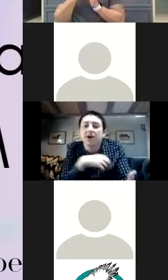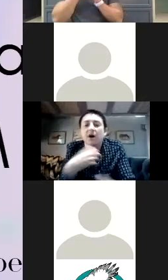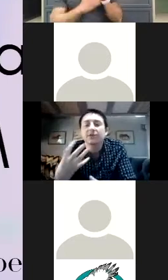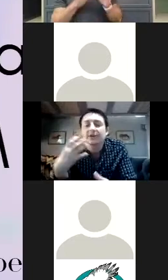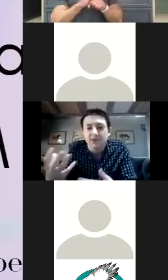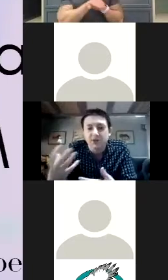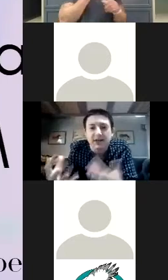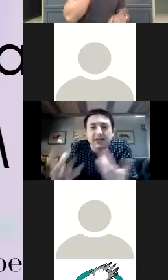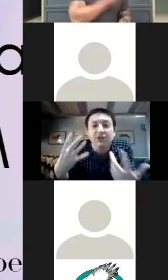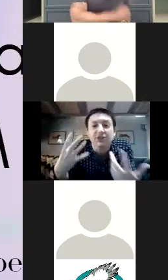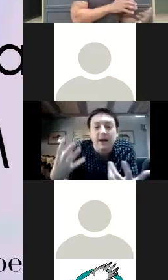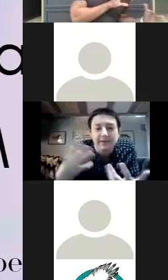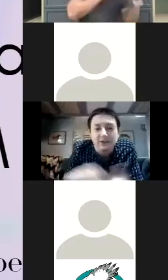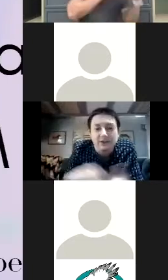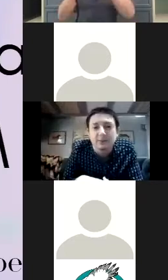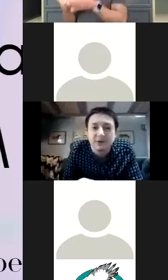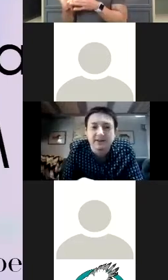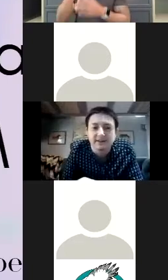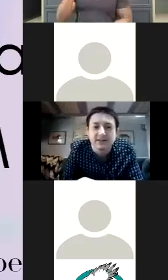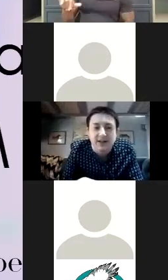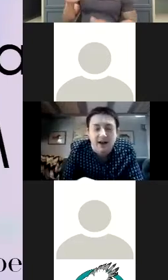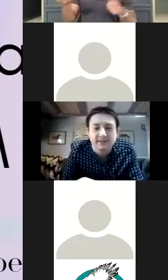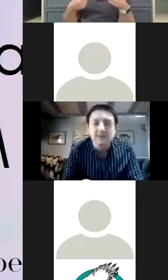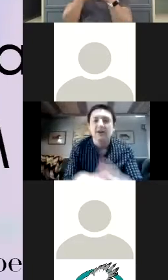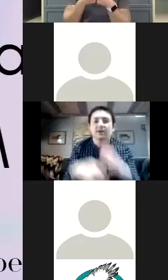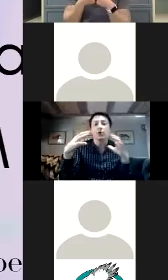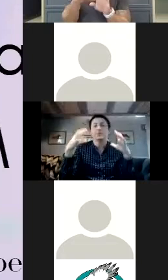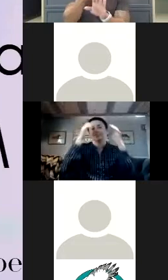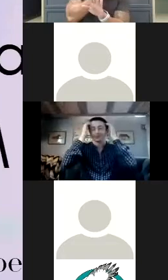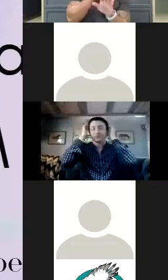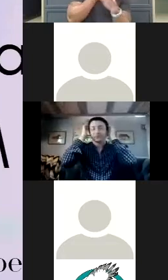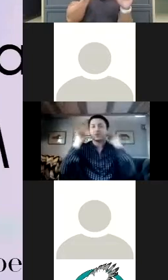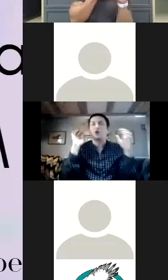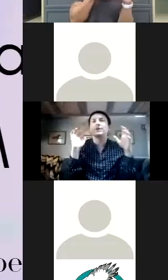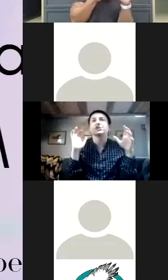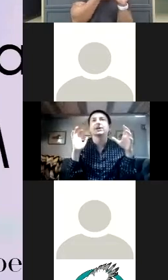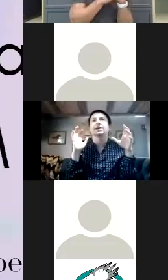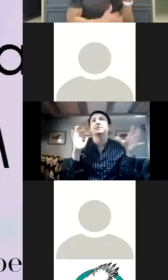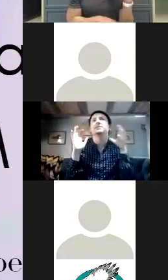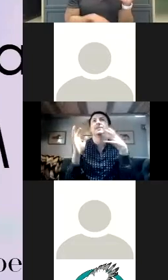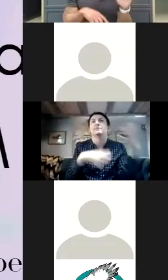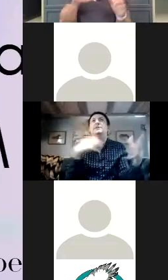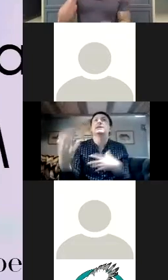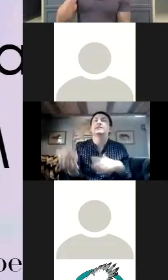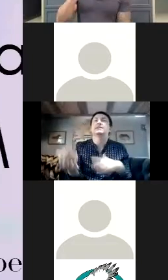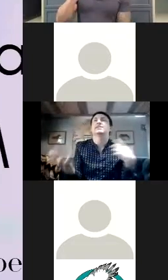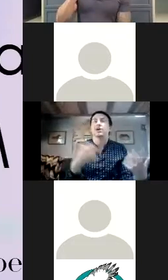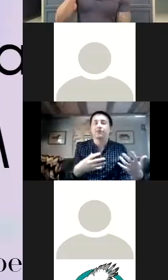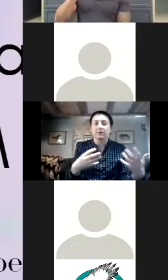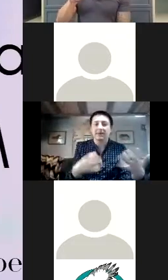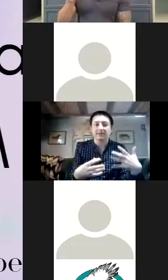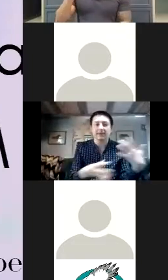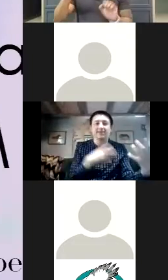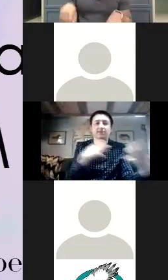means of confrontation, a challenge to a pre-existing text. So erasure can be this very politicized